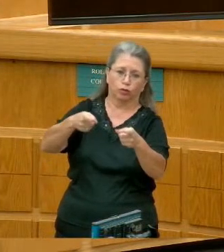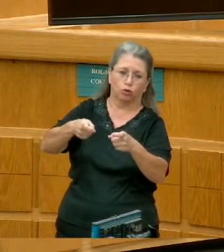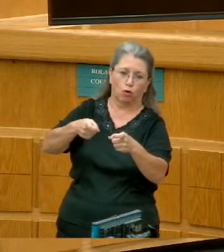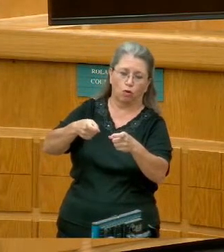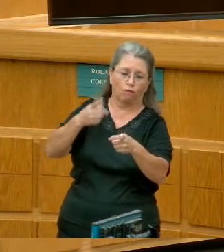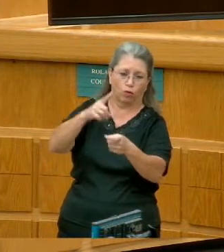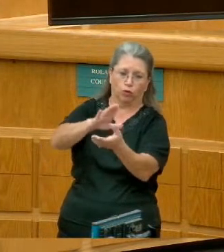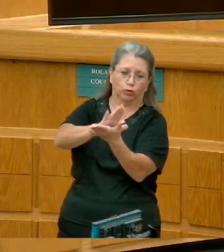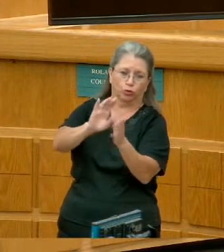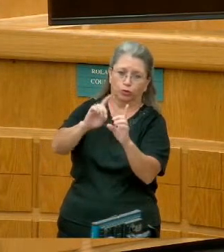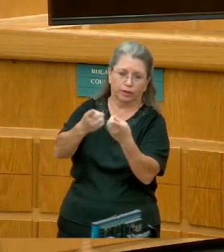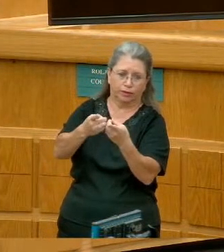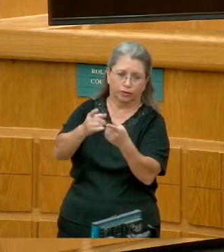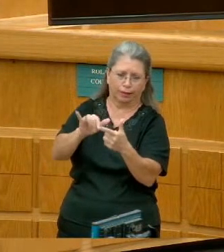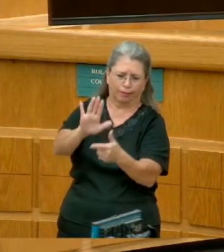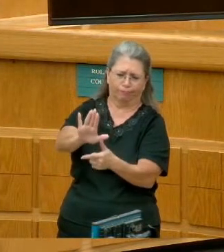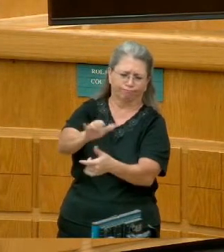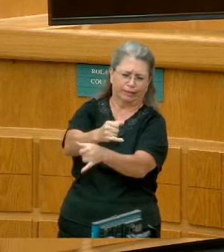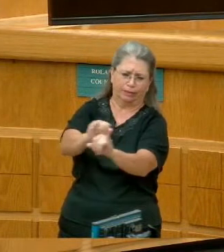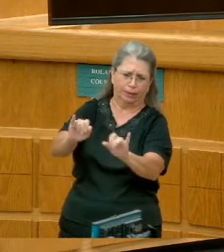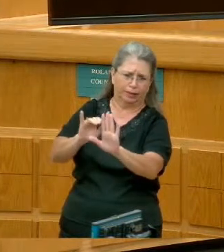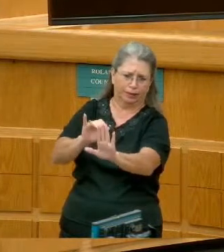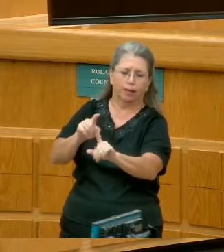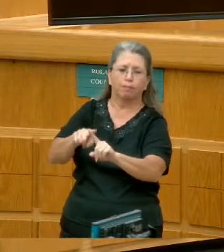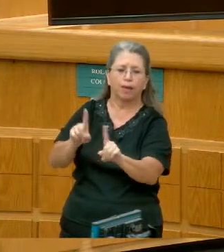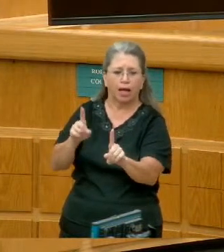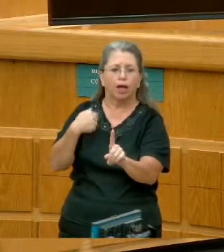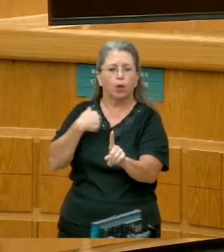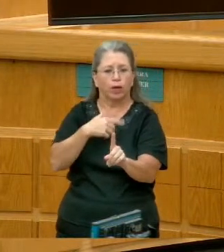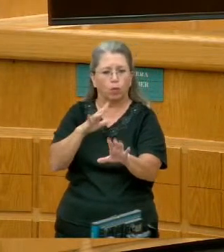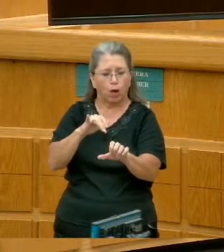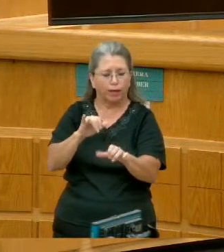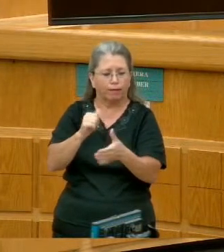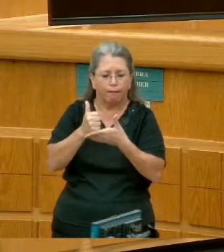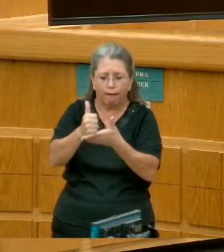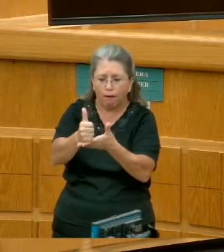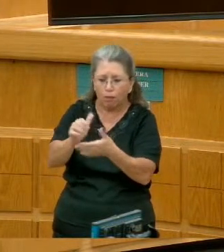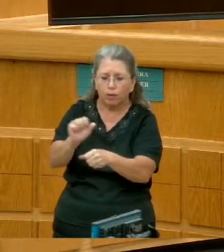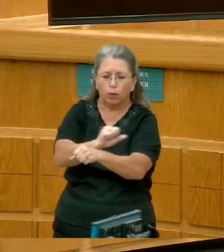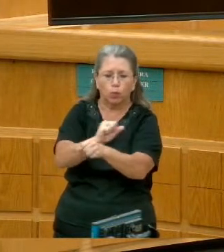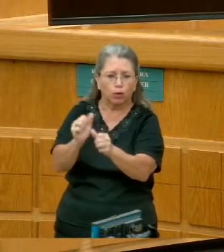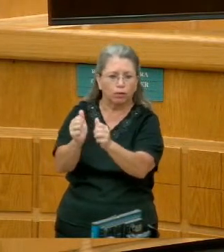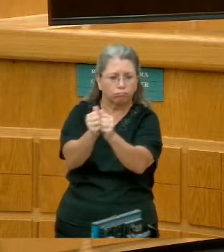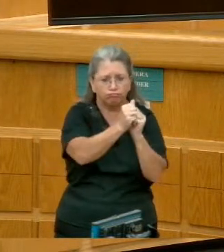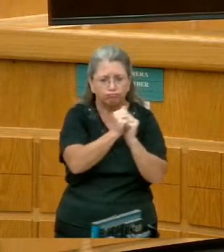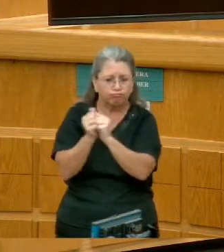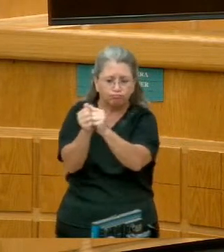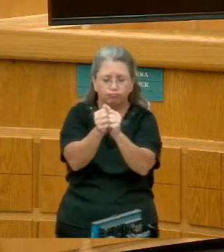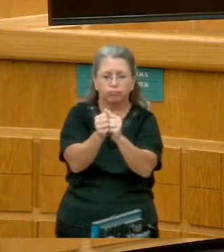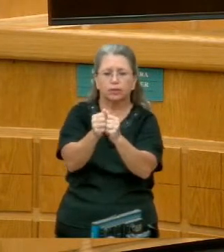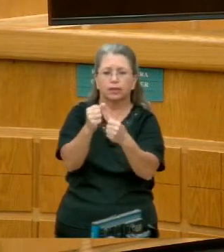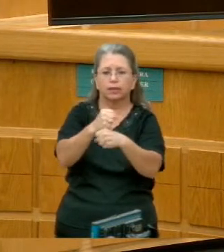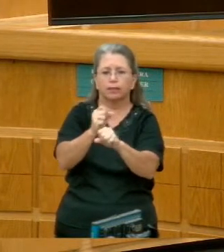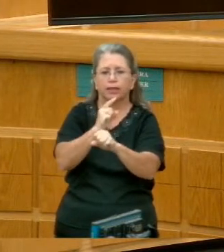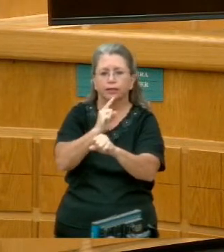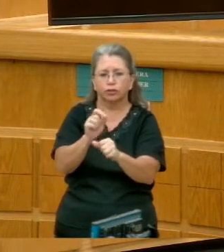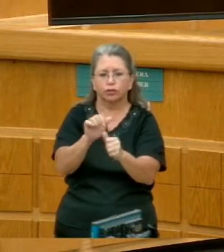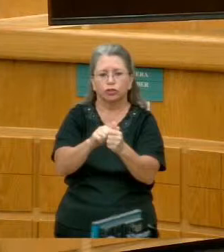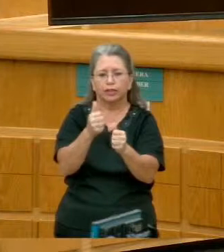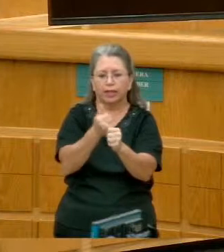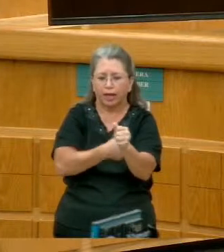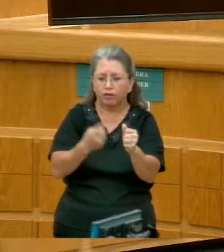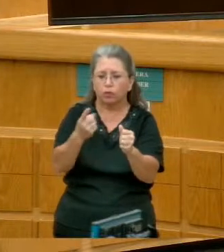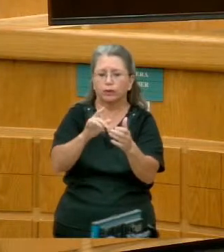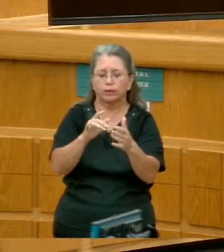independent governing structure, but we want to work with them and work with the community to make sure everybody's kind of on the